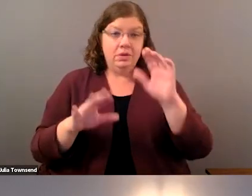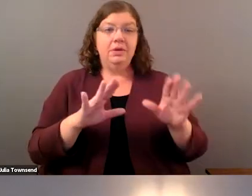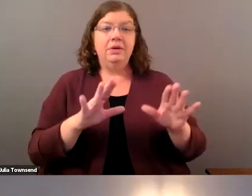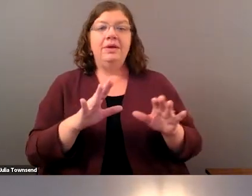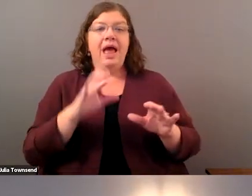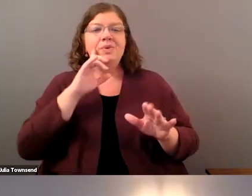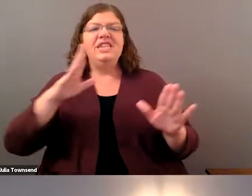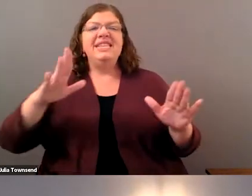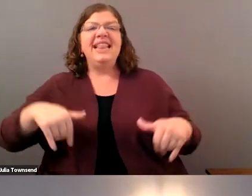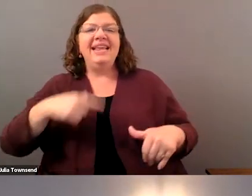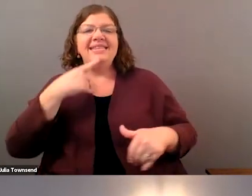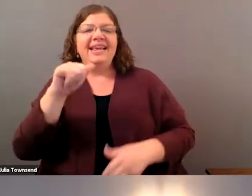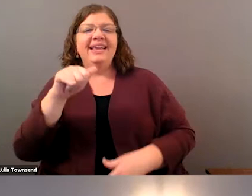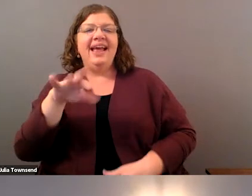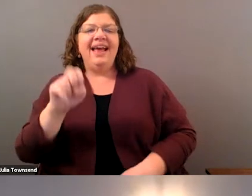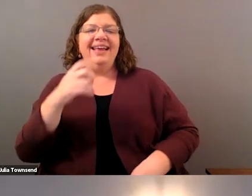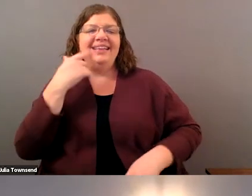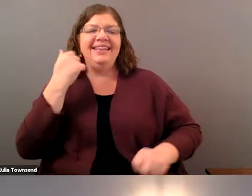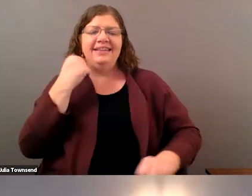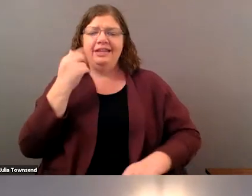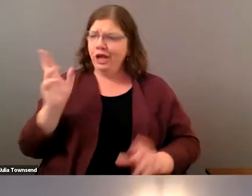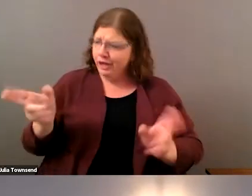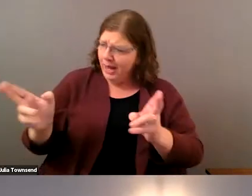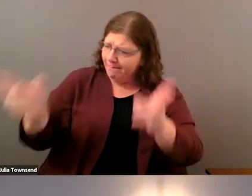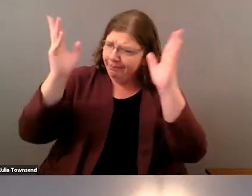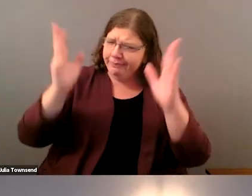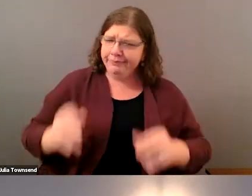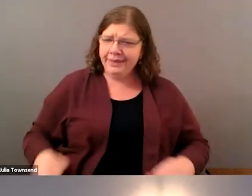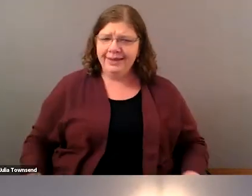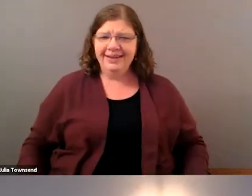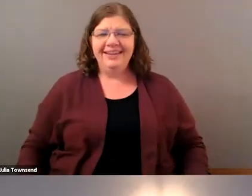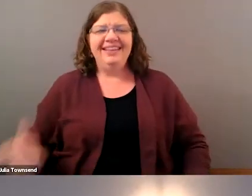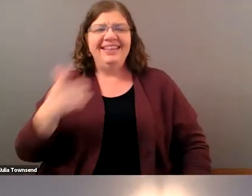Sorry. Chop, chop.